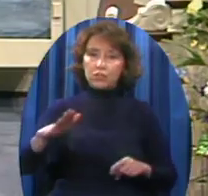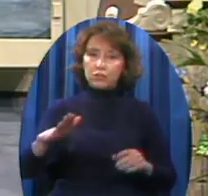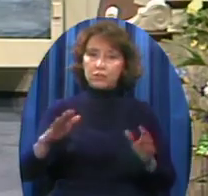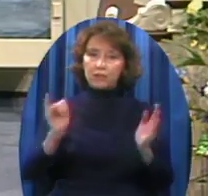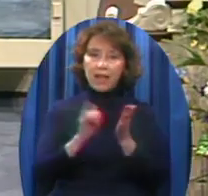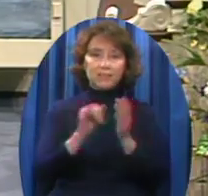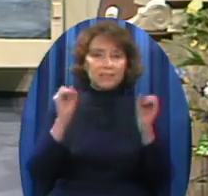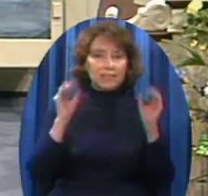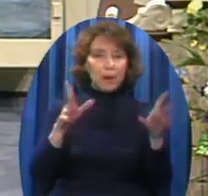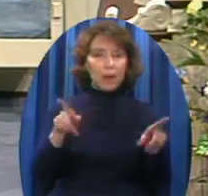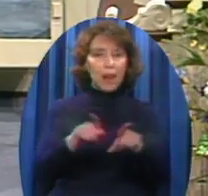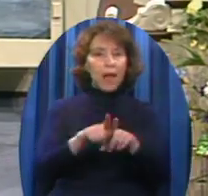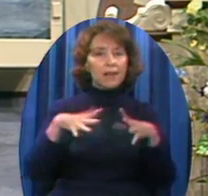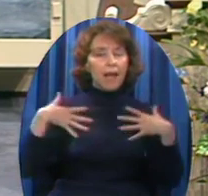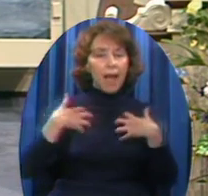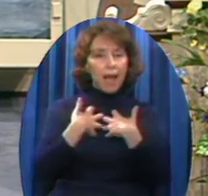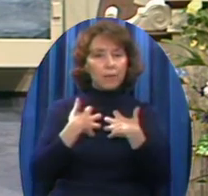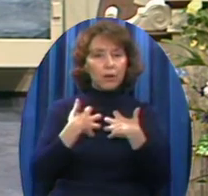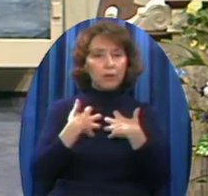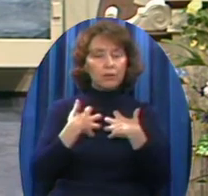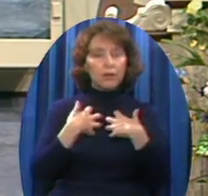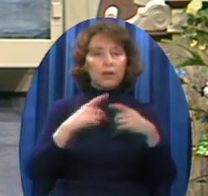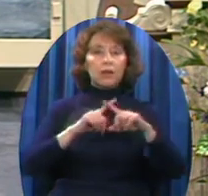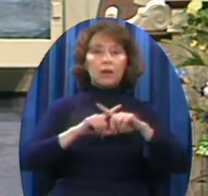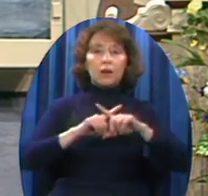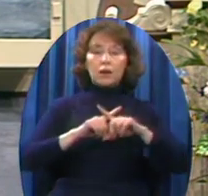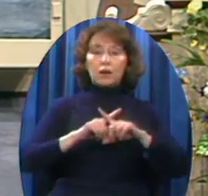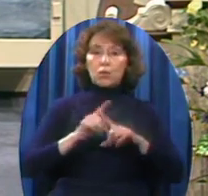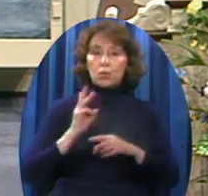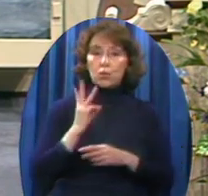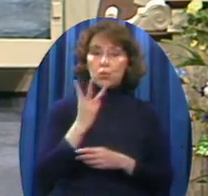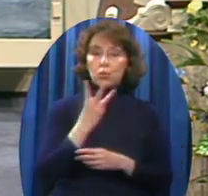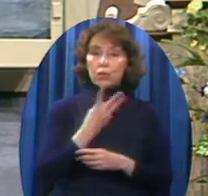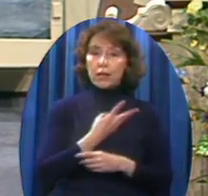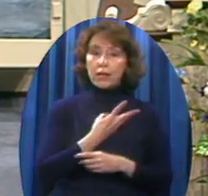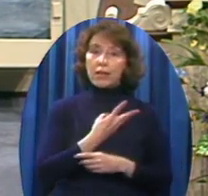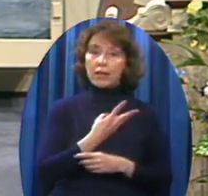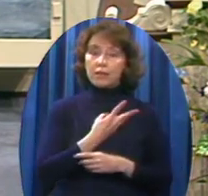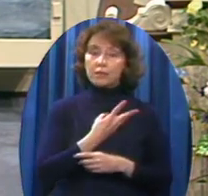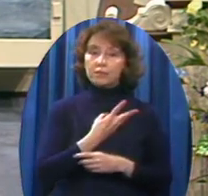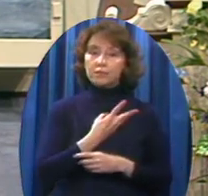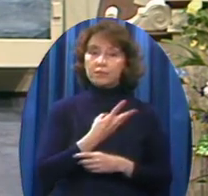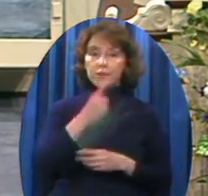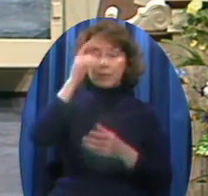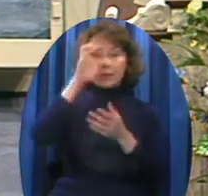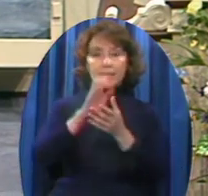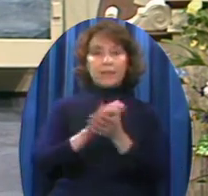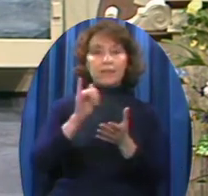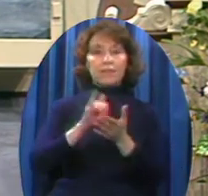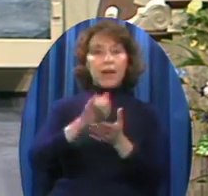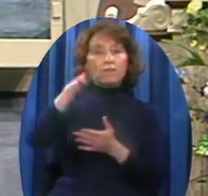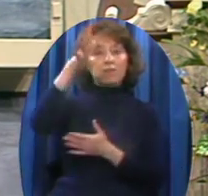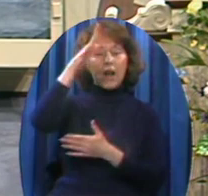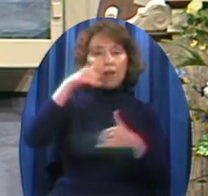we'll dismiss that immediately. That does not mean we throw the baby out with the wash. Dad still